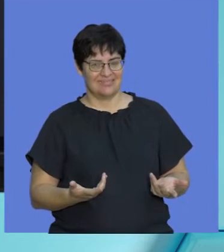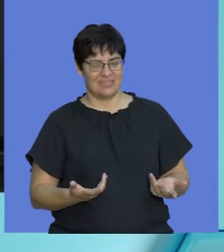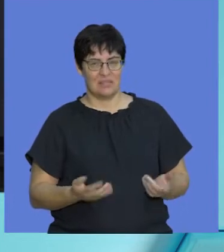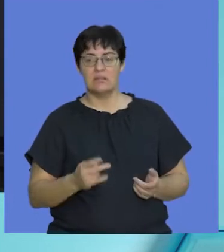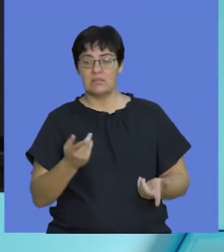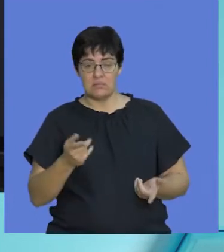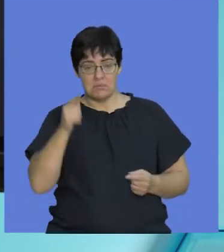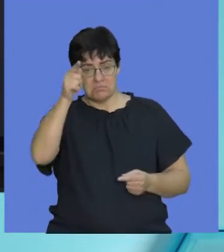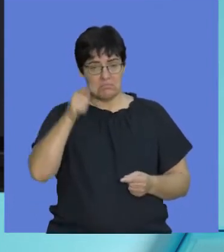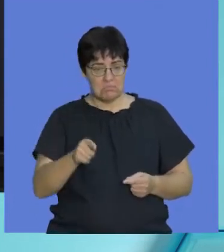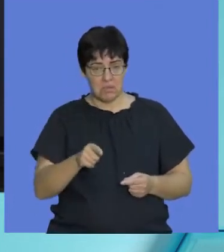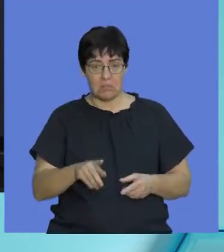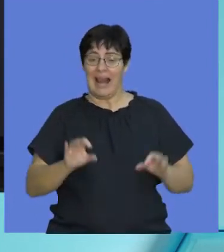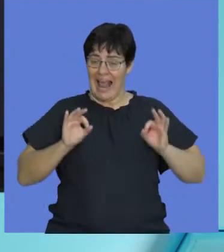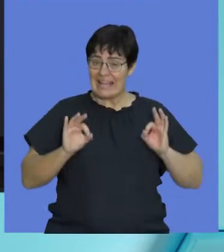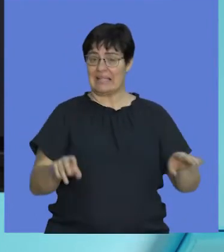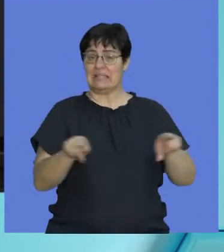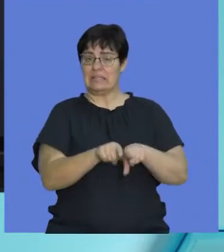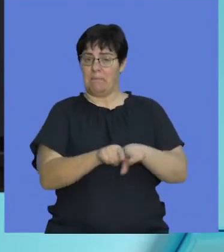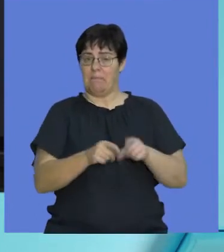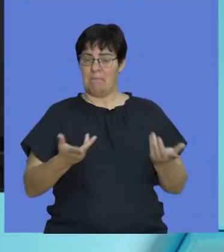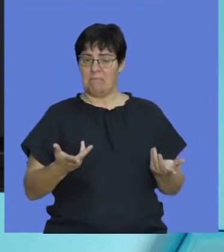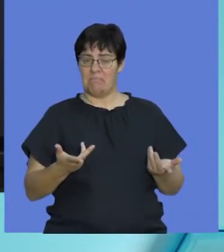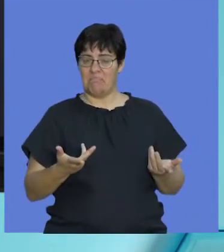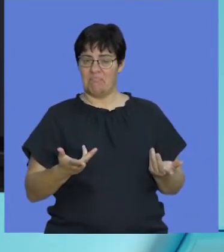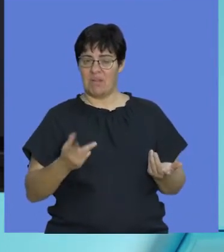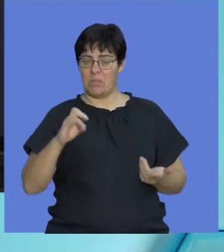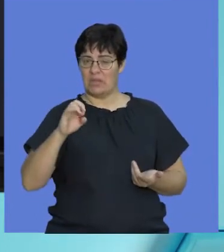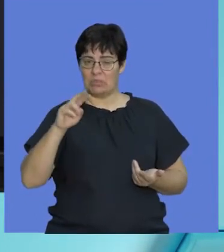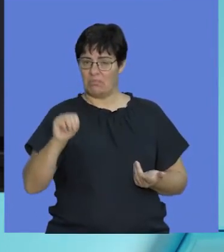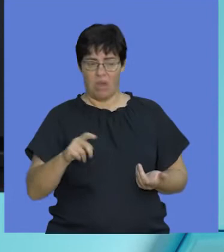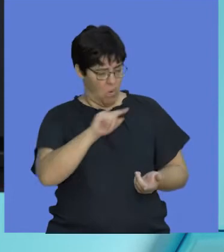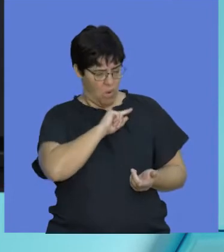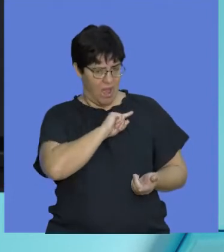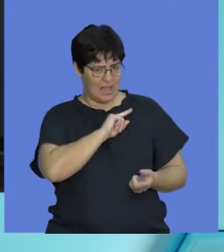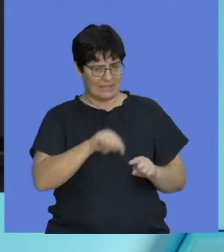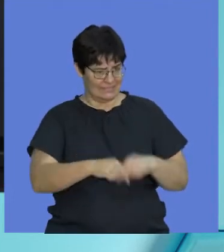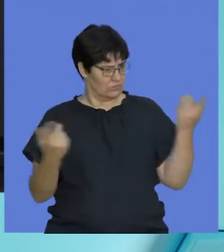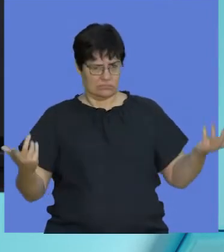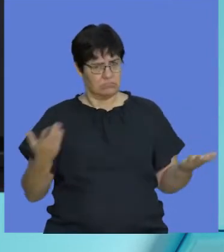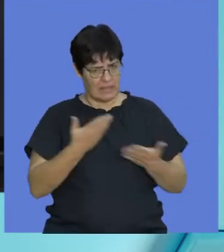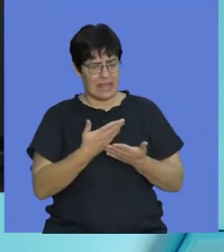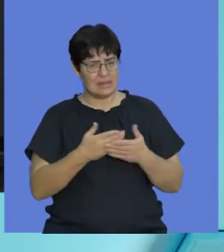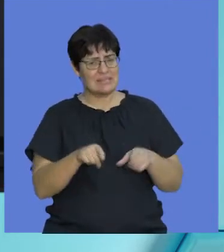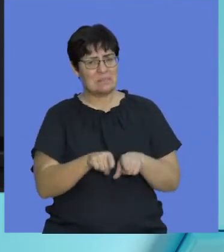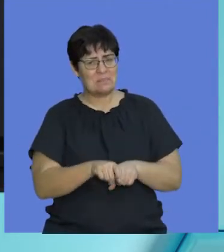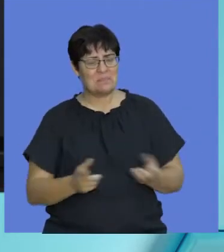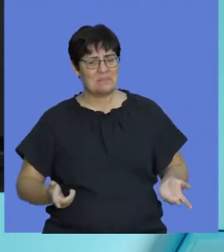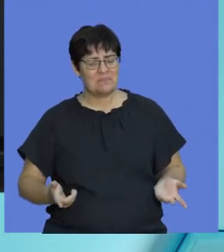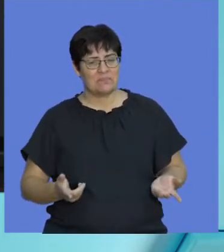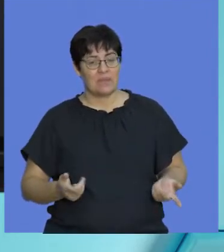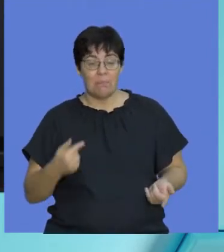that these will have exactly the same momentum. There's no reason why they can't. I need to know